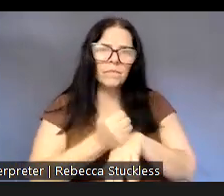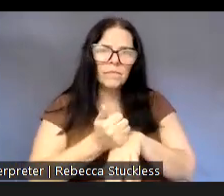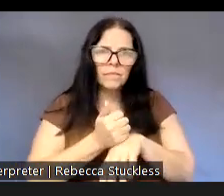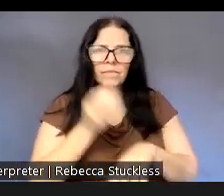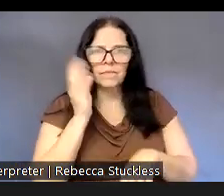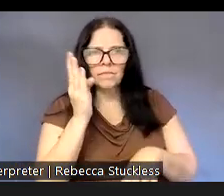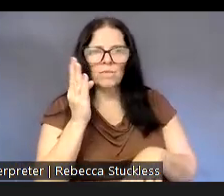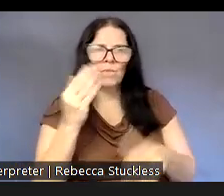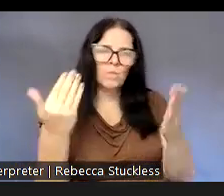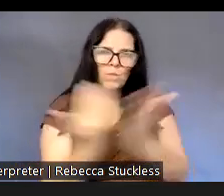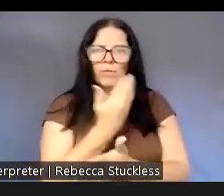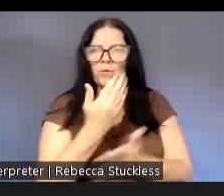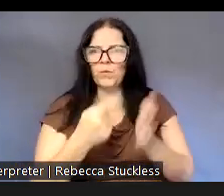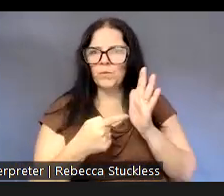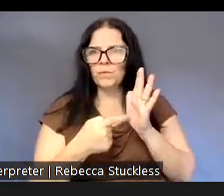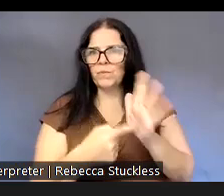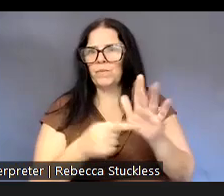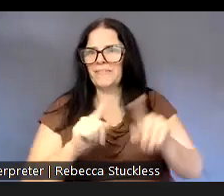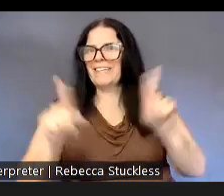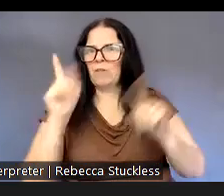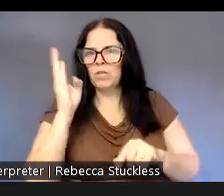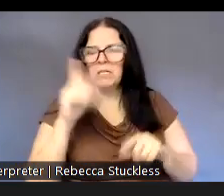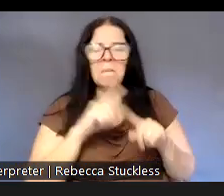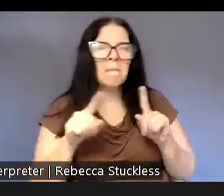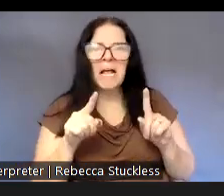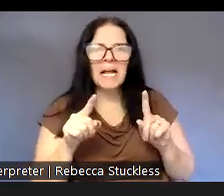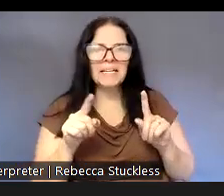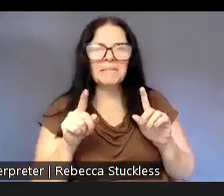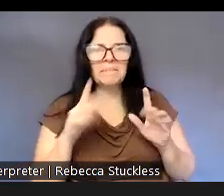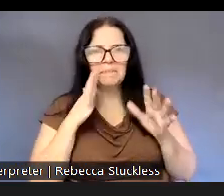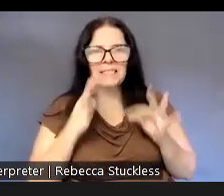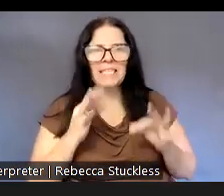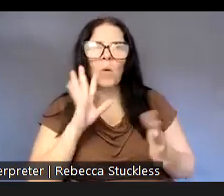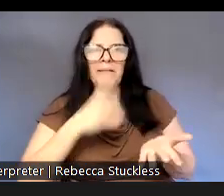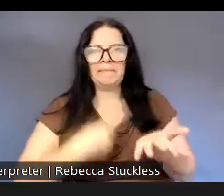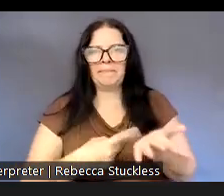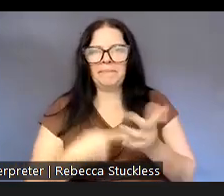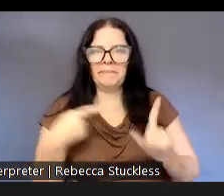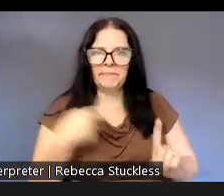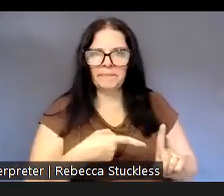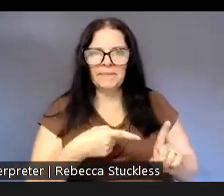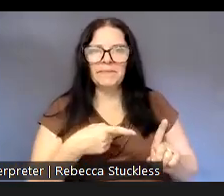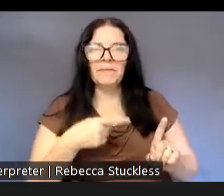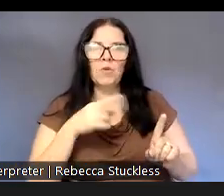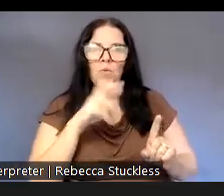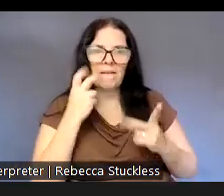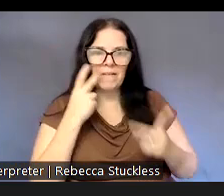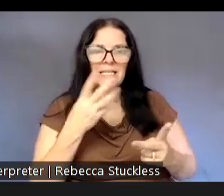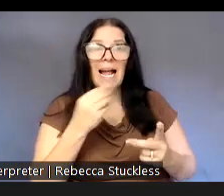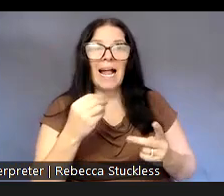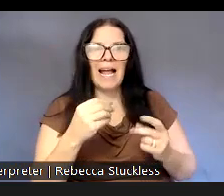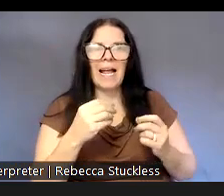new presentation today, but instead we'll be revisiting and extending some of the